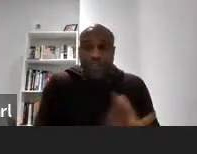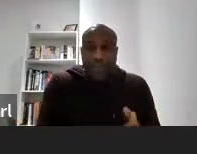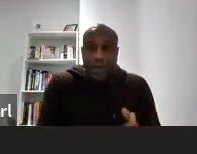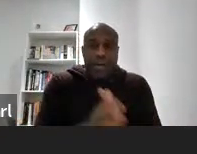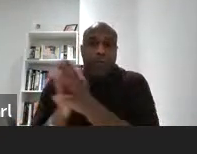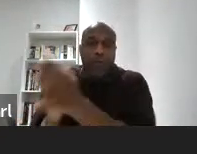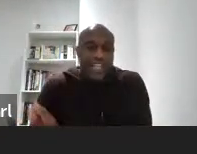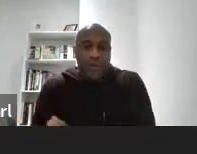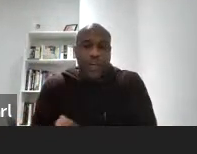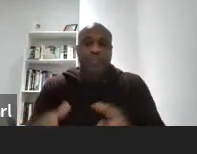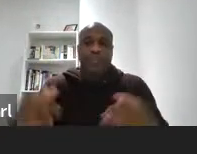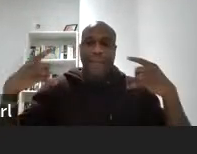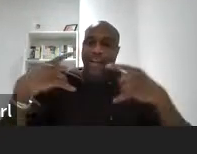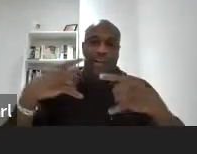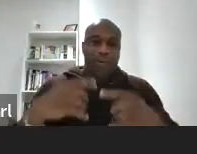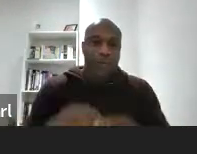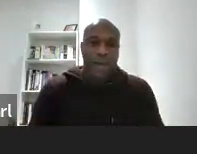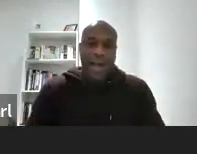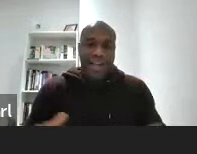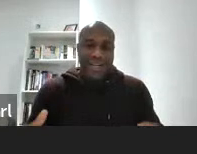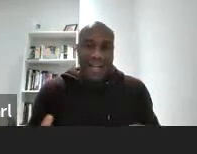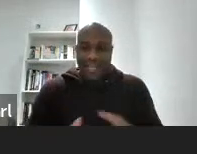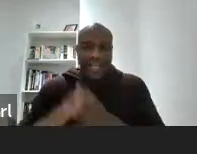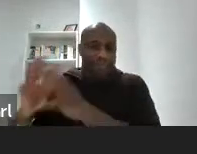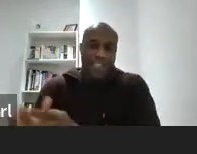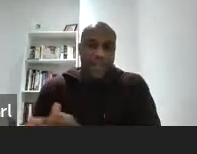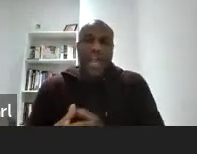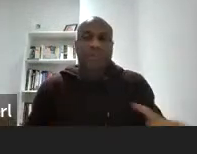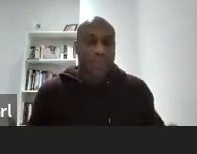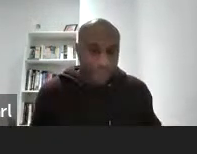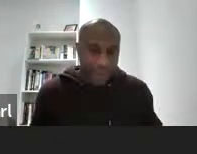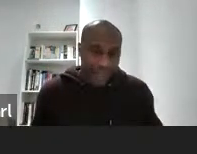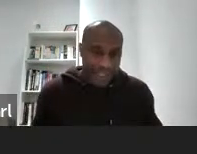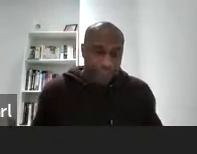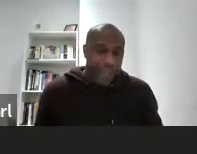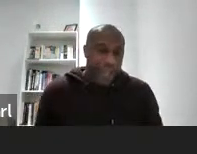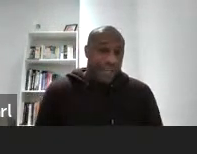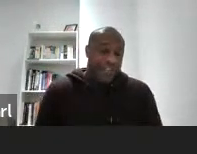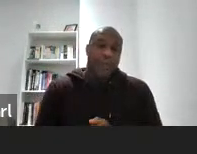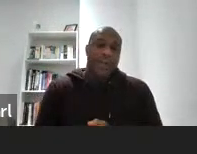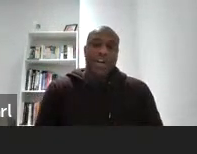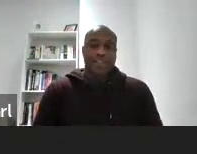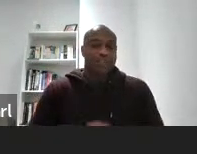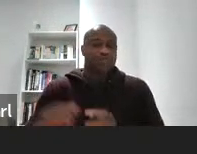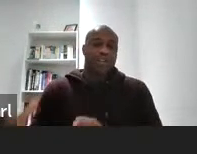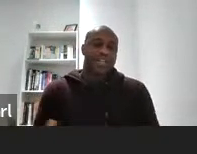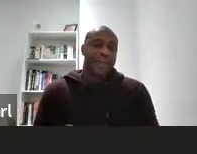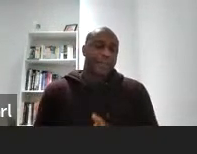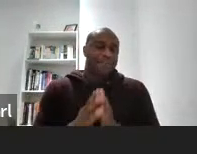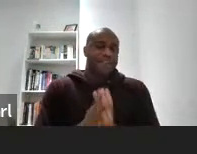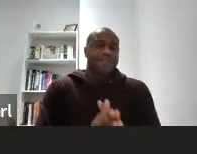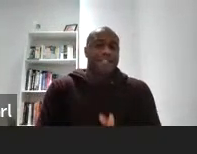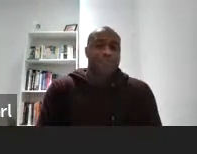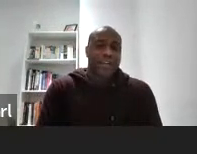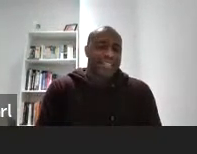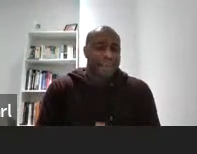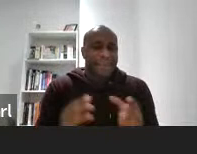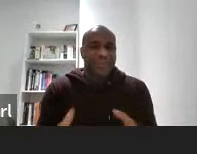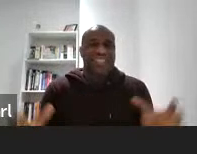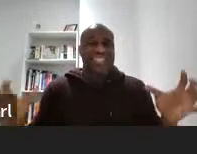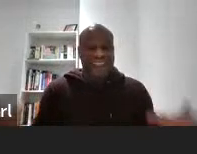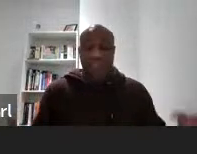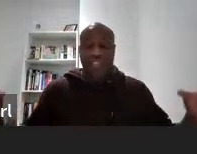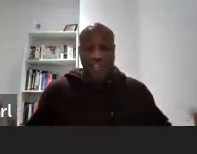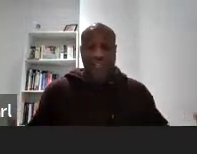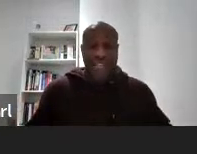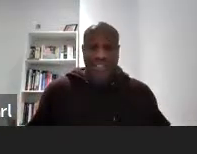irrespective of who you were, where you were, make a call and connect and speak to anyone on the planet. And they went over to Russia, they bought 50 rockets, they